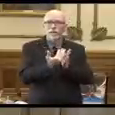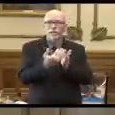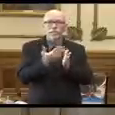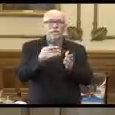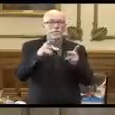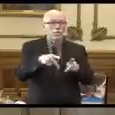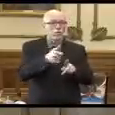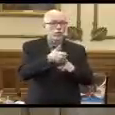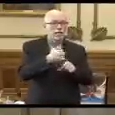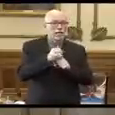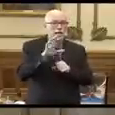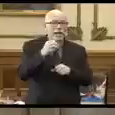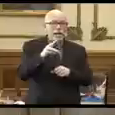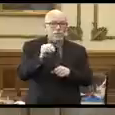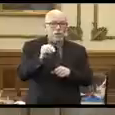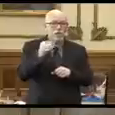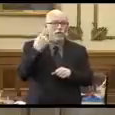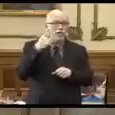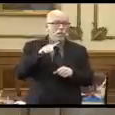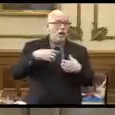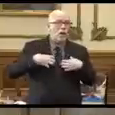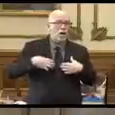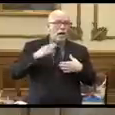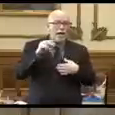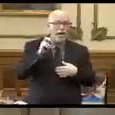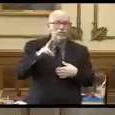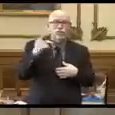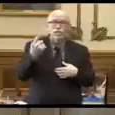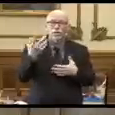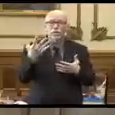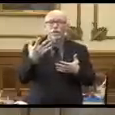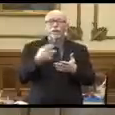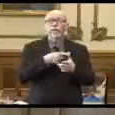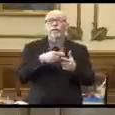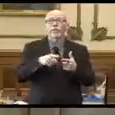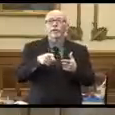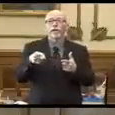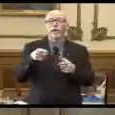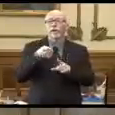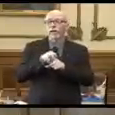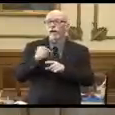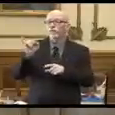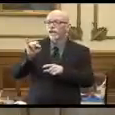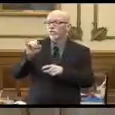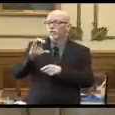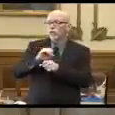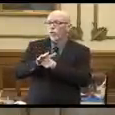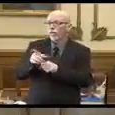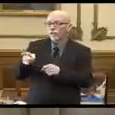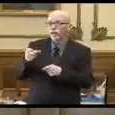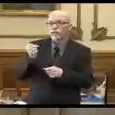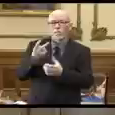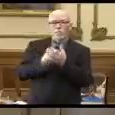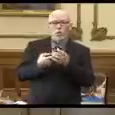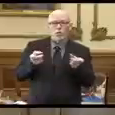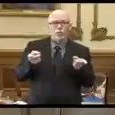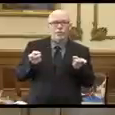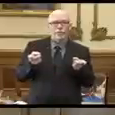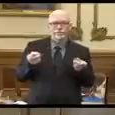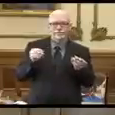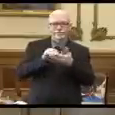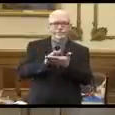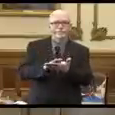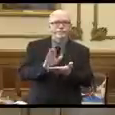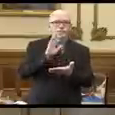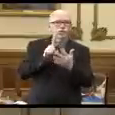receiving chemotherapy, say for lung cancer or something else, and then got an infection with COVID-19. So both of those would then, that